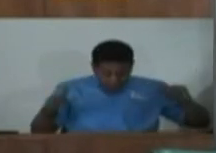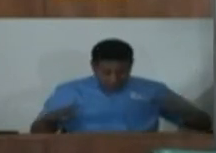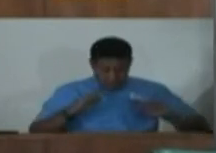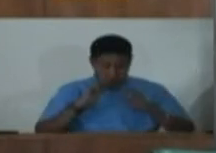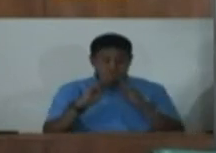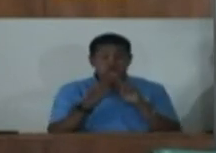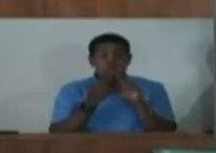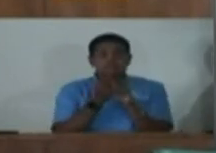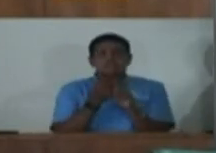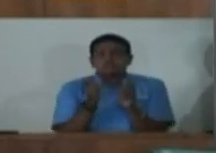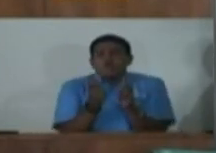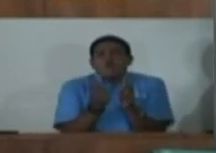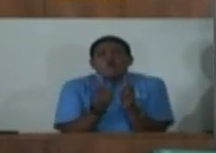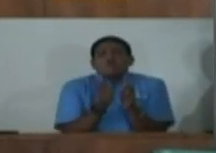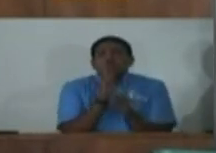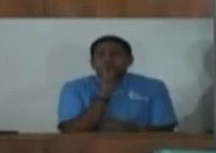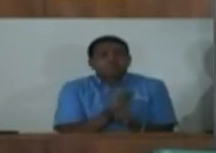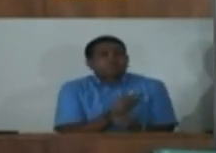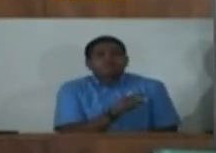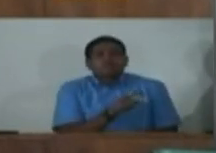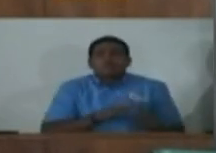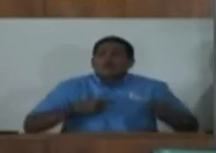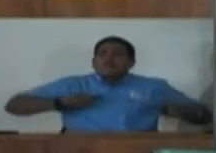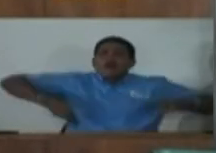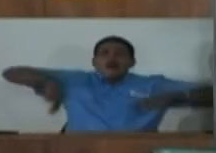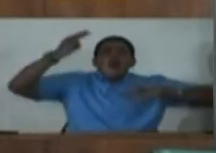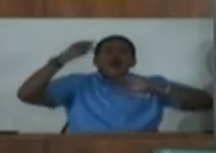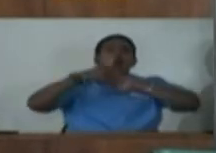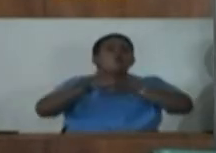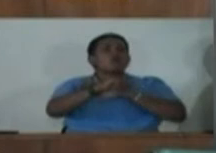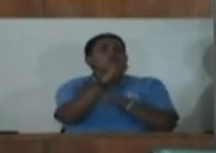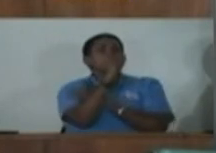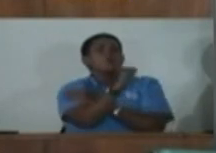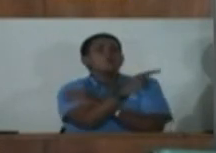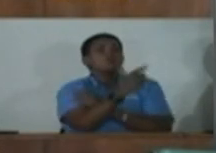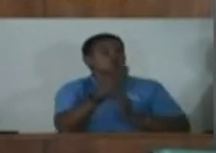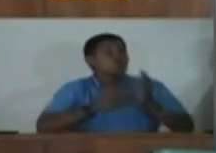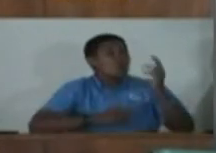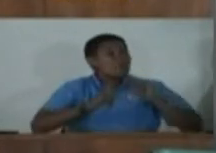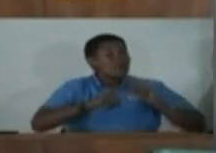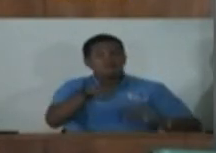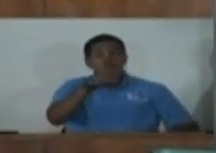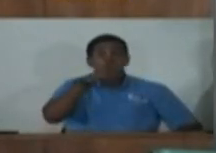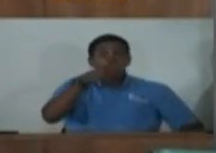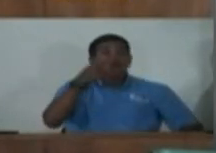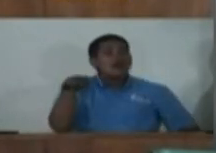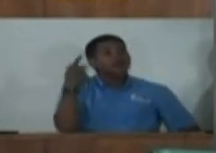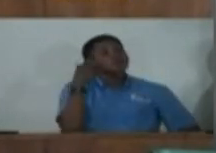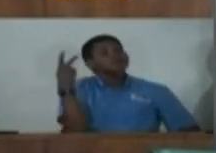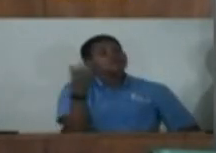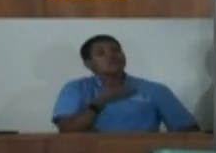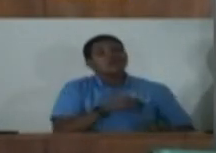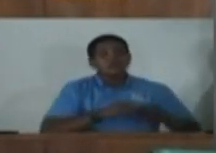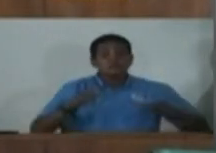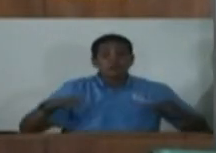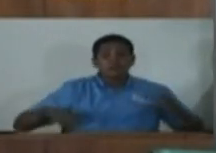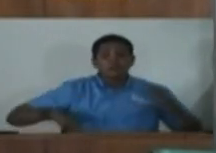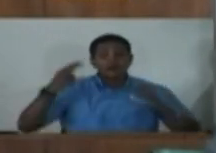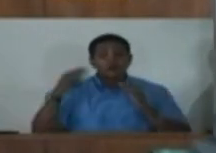are relatively small, but we have very high quality. We have a number of persons, some of whom I see here in the House